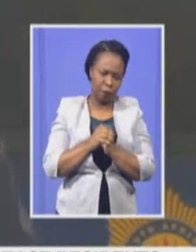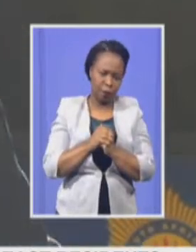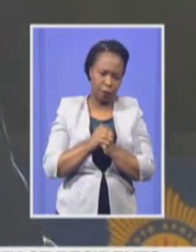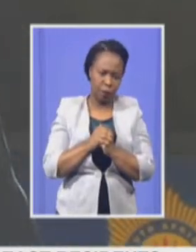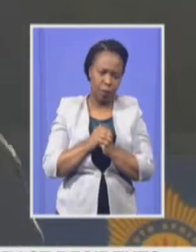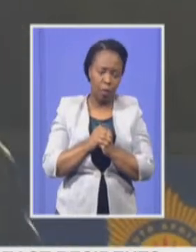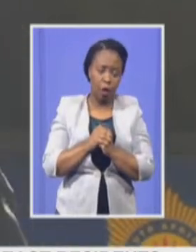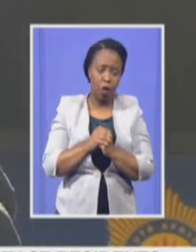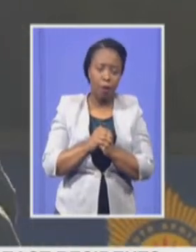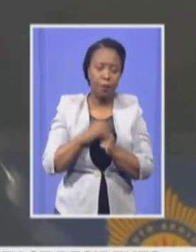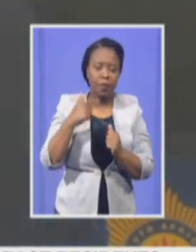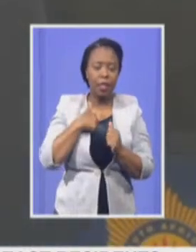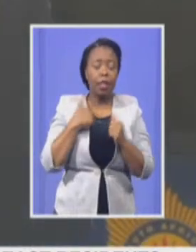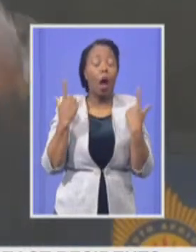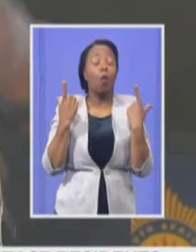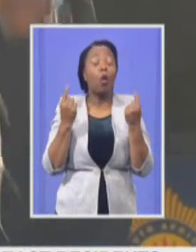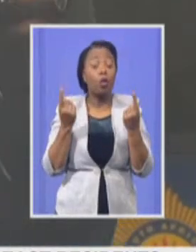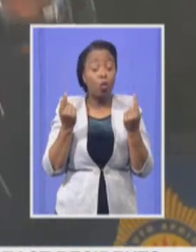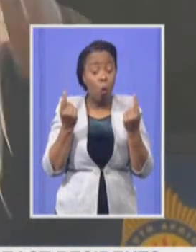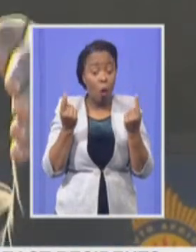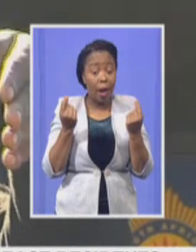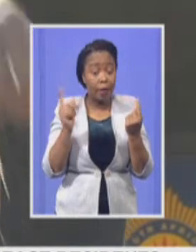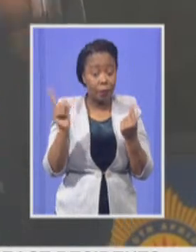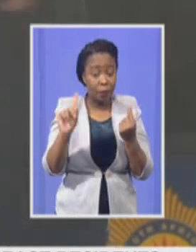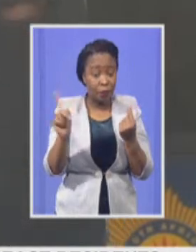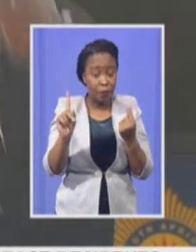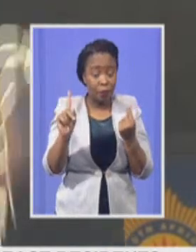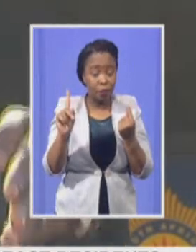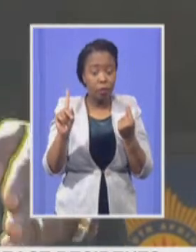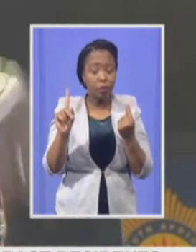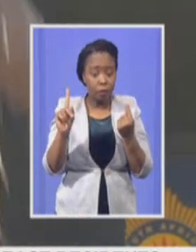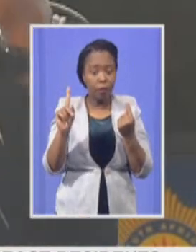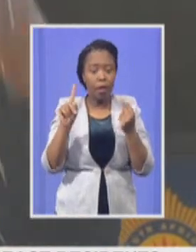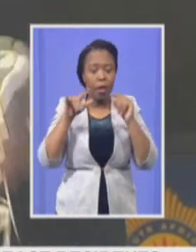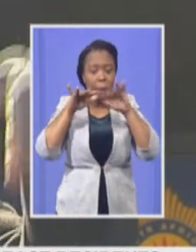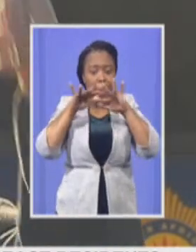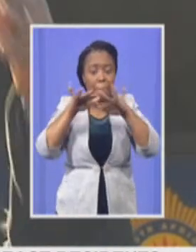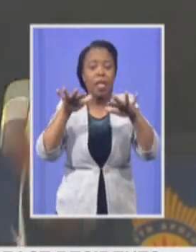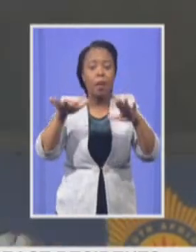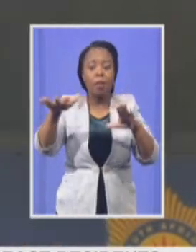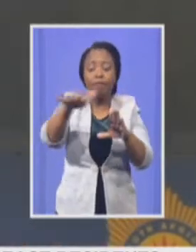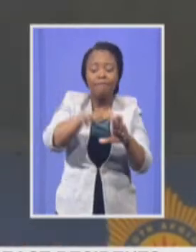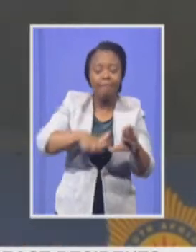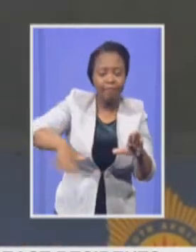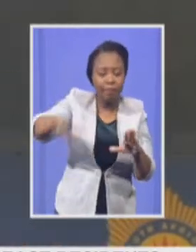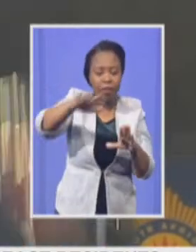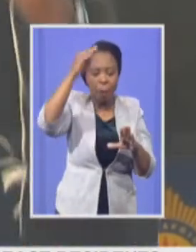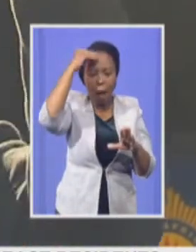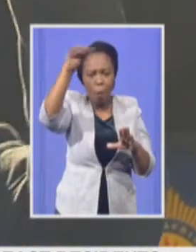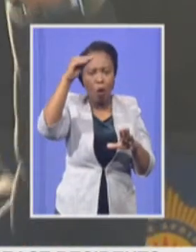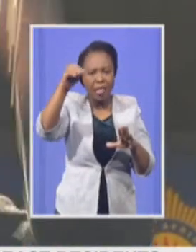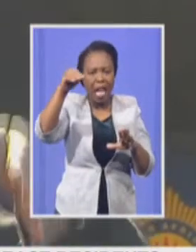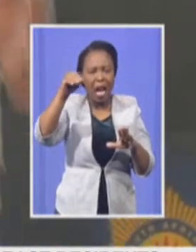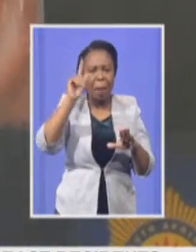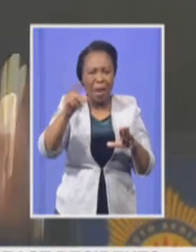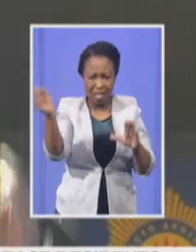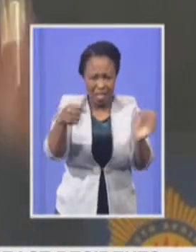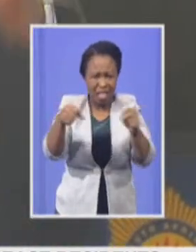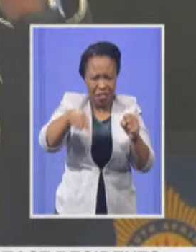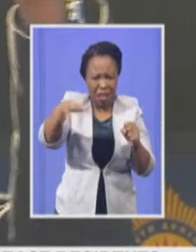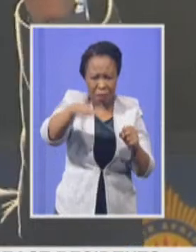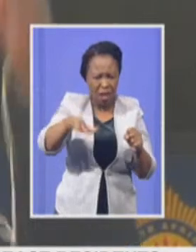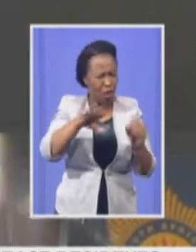esikwenzayo-ke nithe nifuna abantu baleyo ndawo baba amaphoyisa kuleyo ndawo no ma